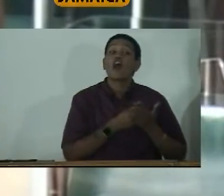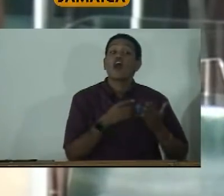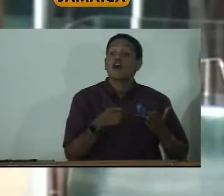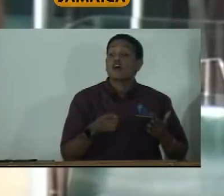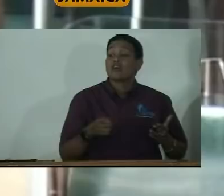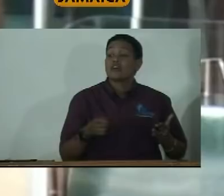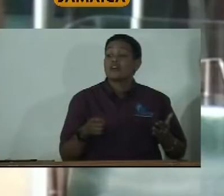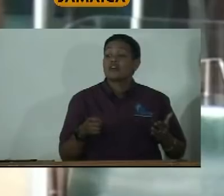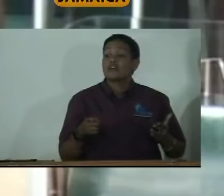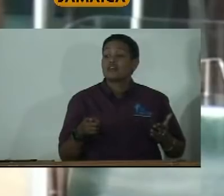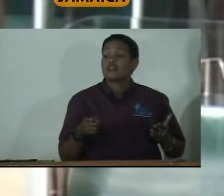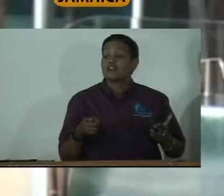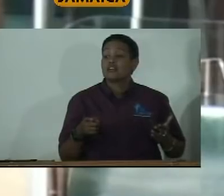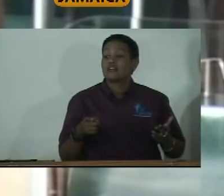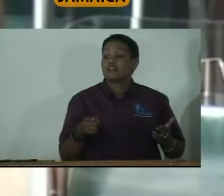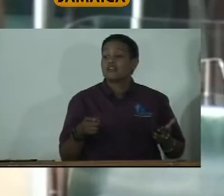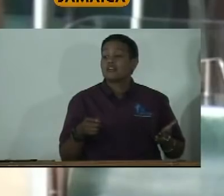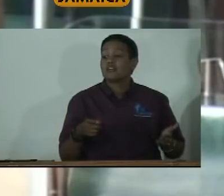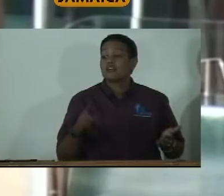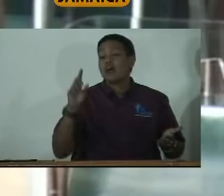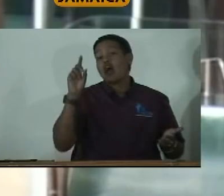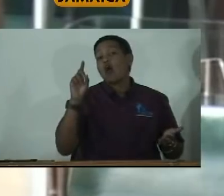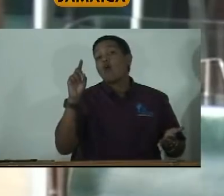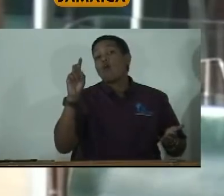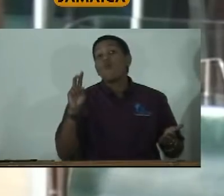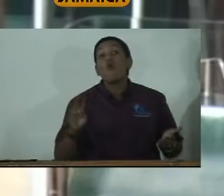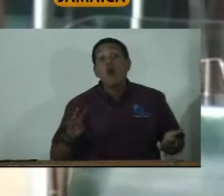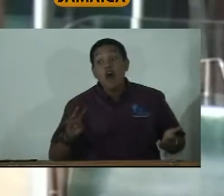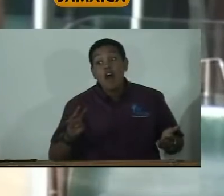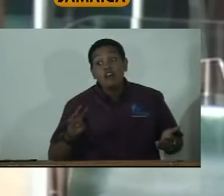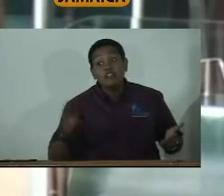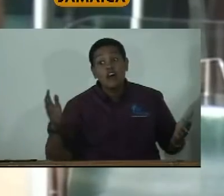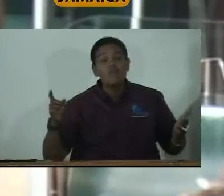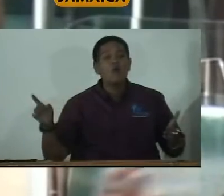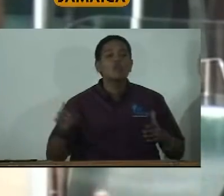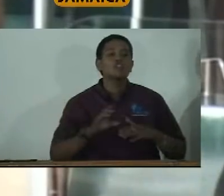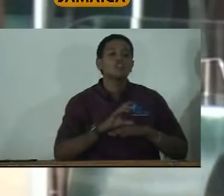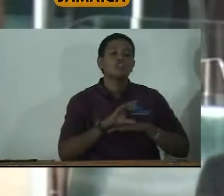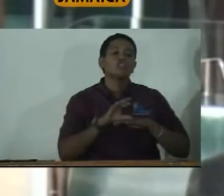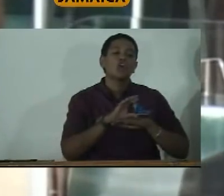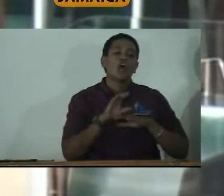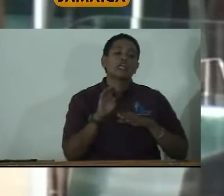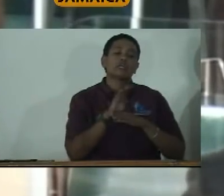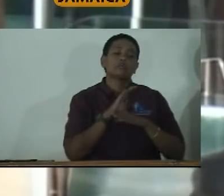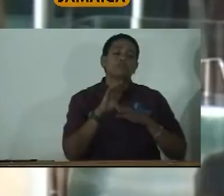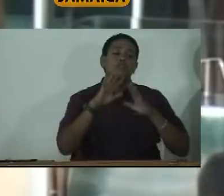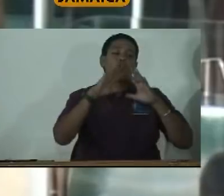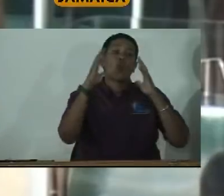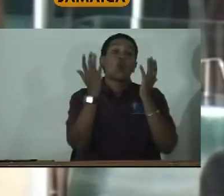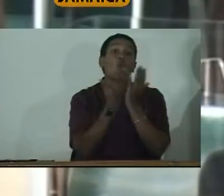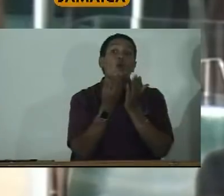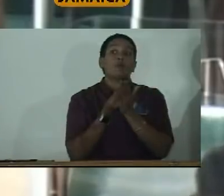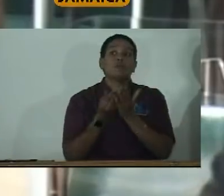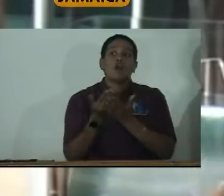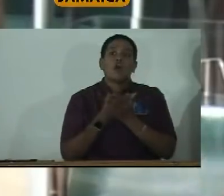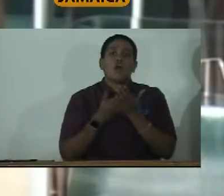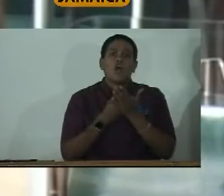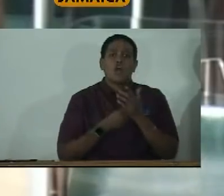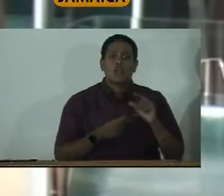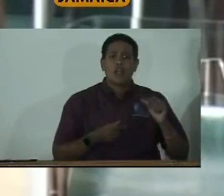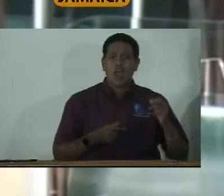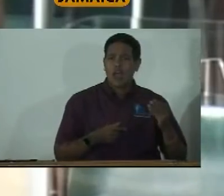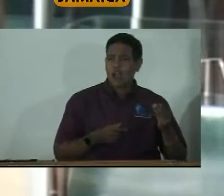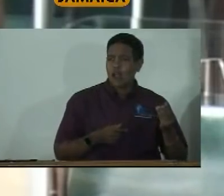even a quarter of what the chocolate industry globally earns, and it's